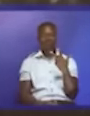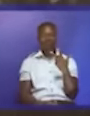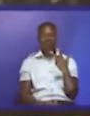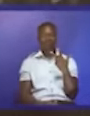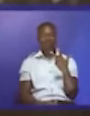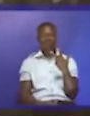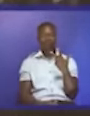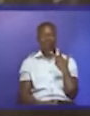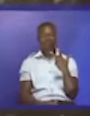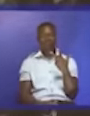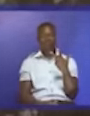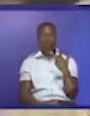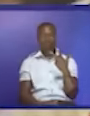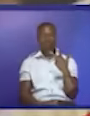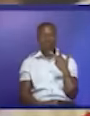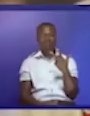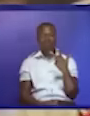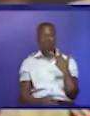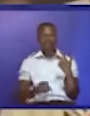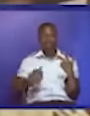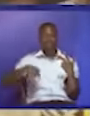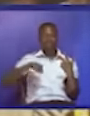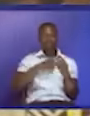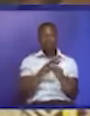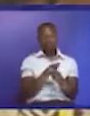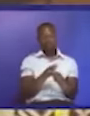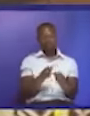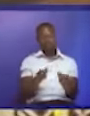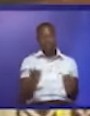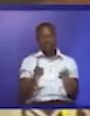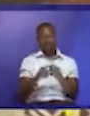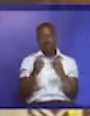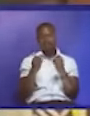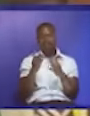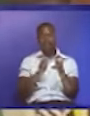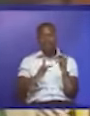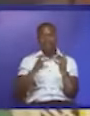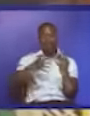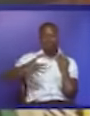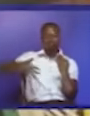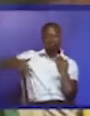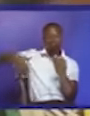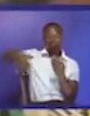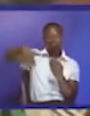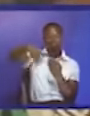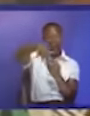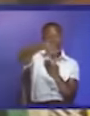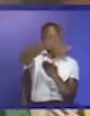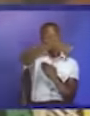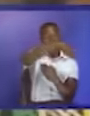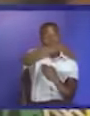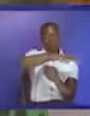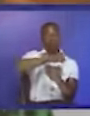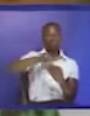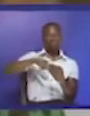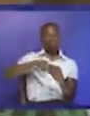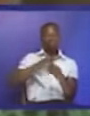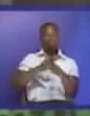we're surrounded by many who have crossed that river